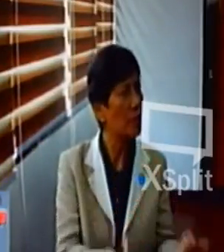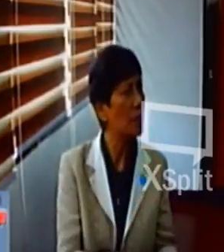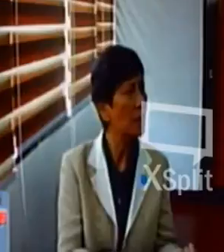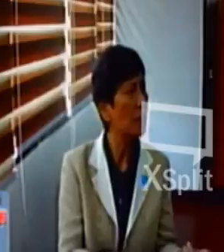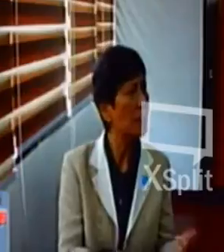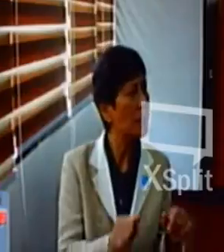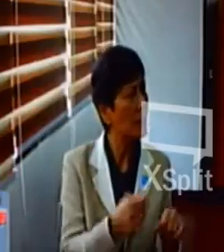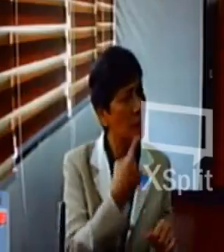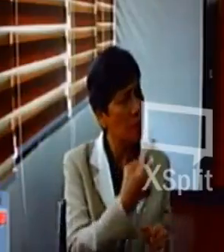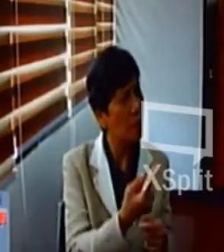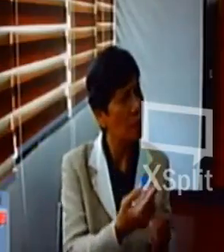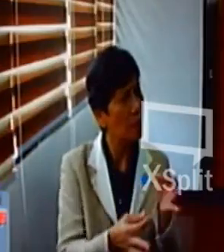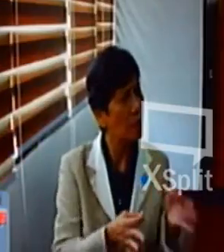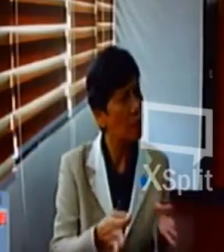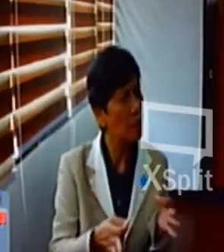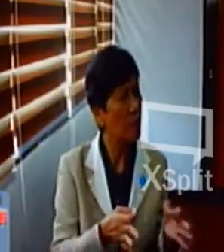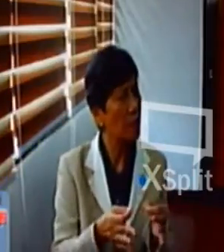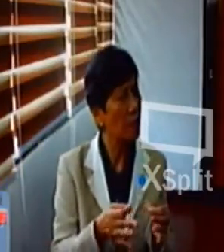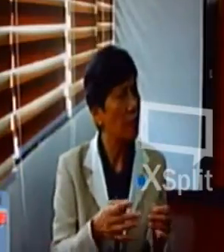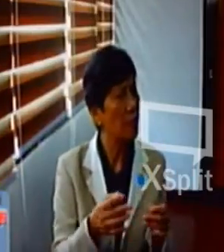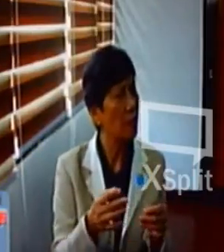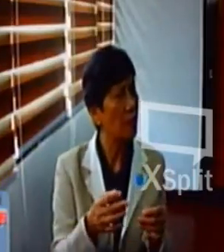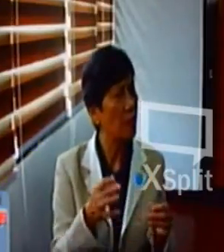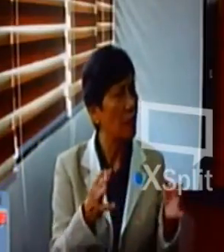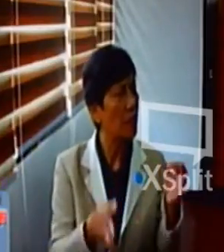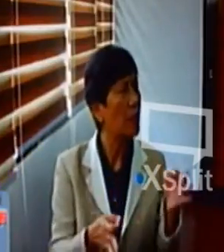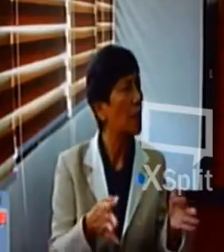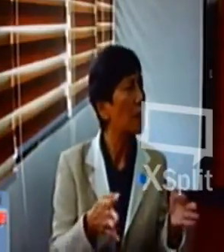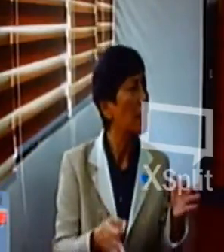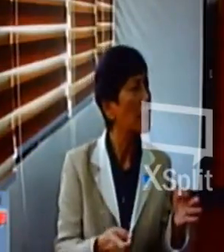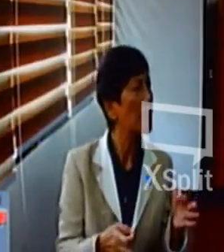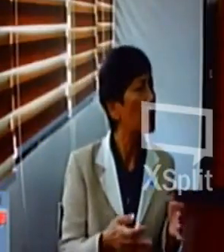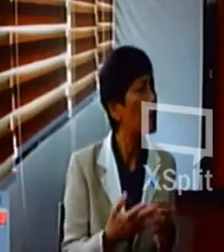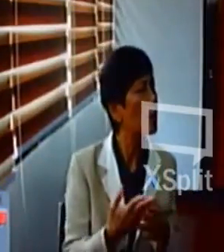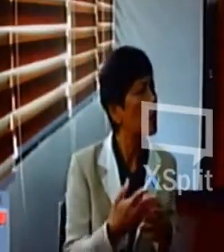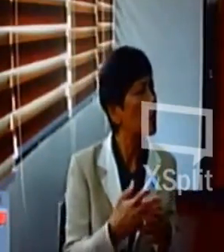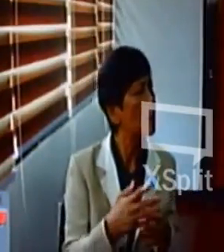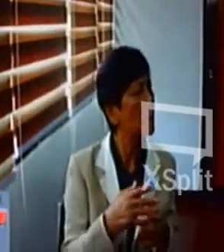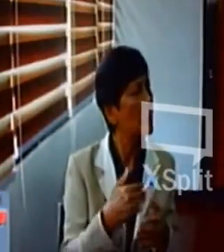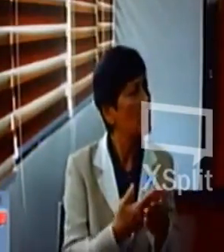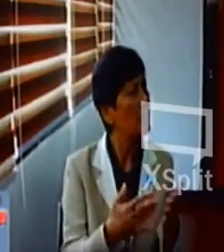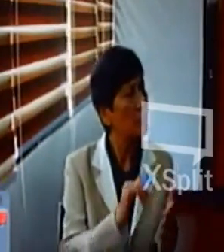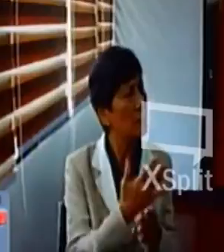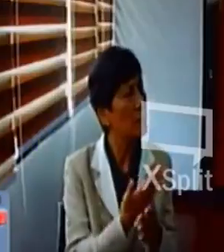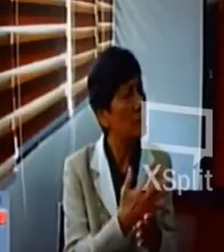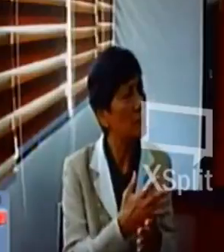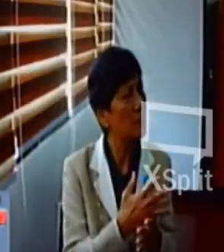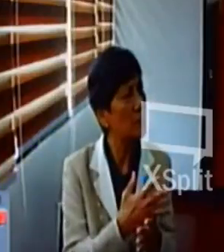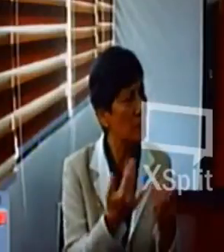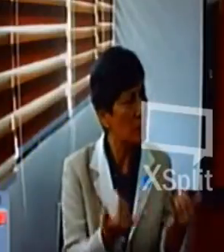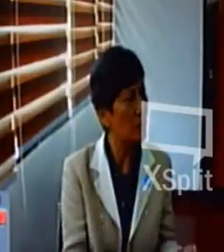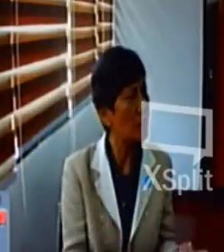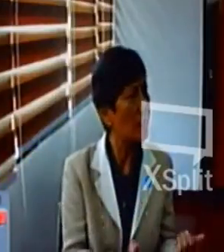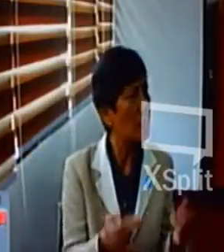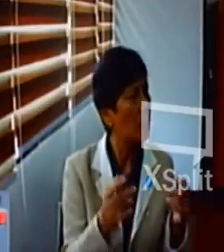you explain if the impacts that you shared are already happening or are they predicted?